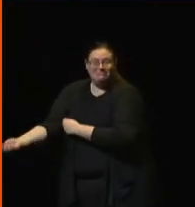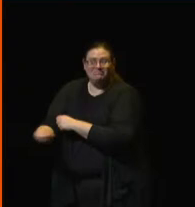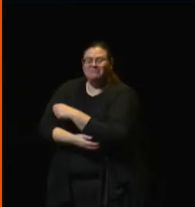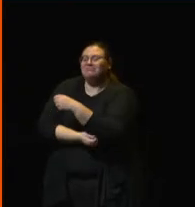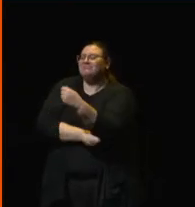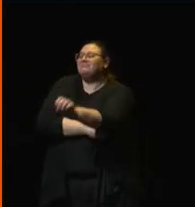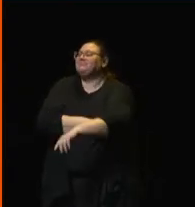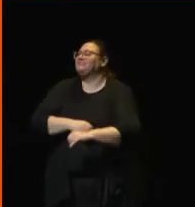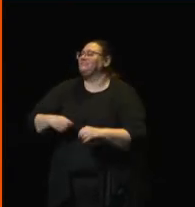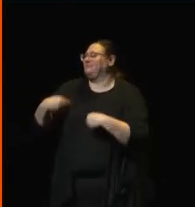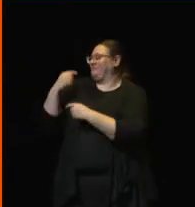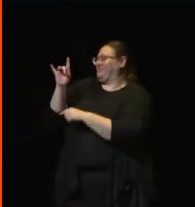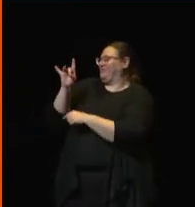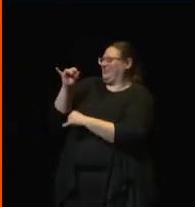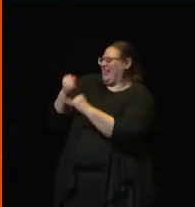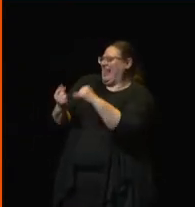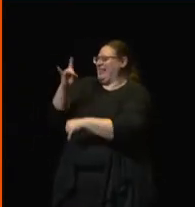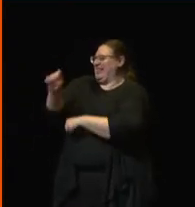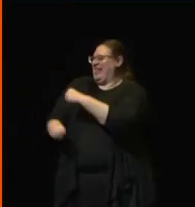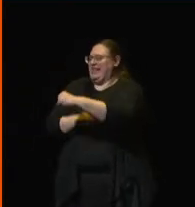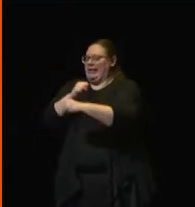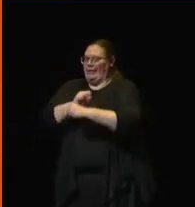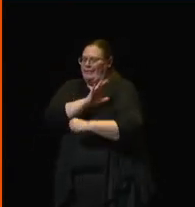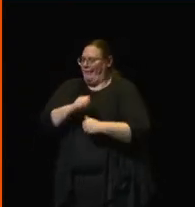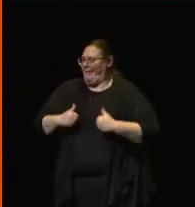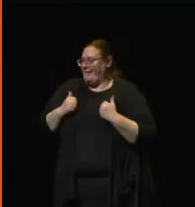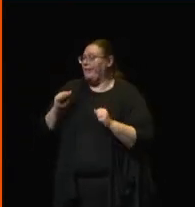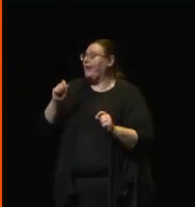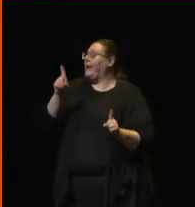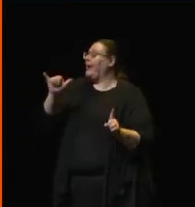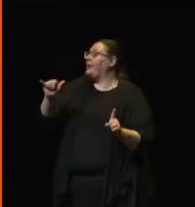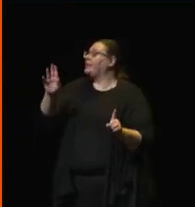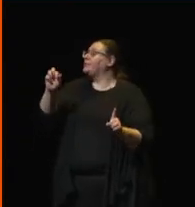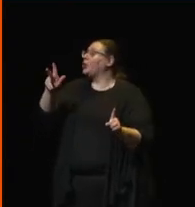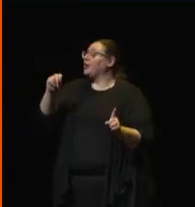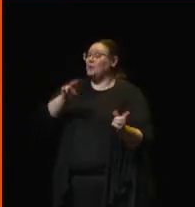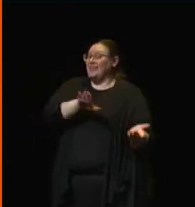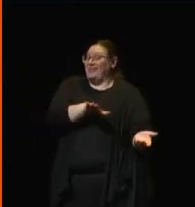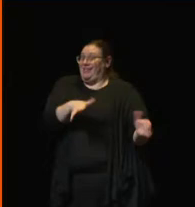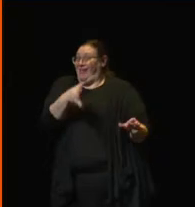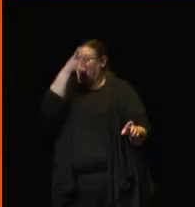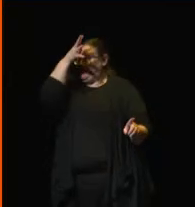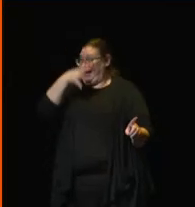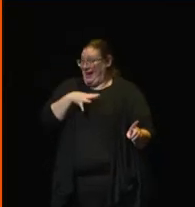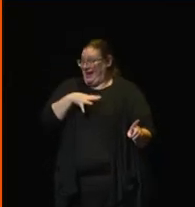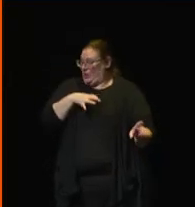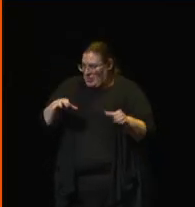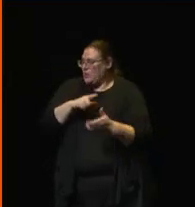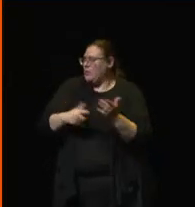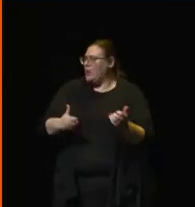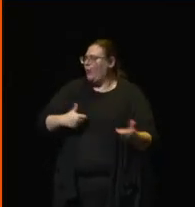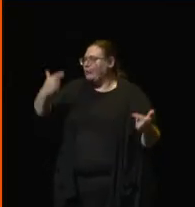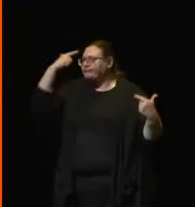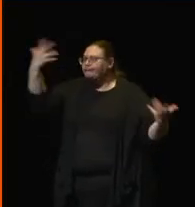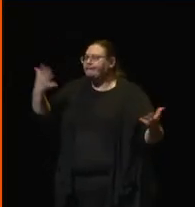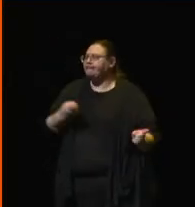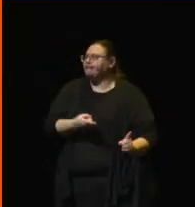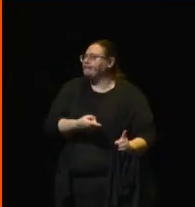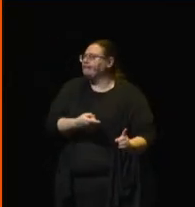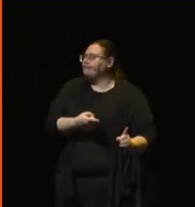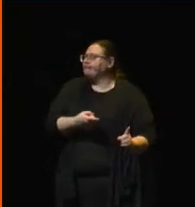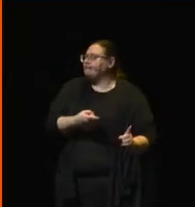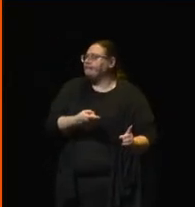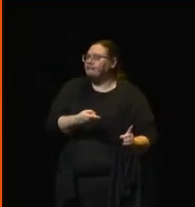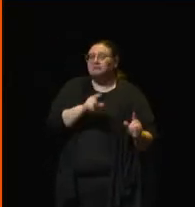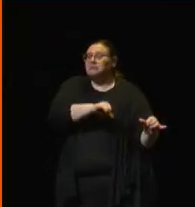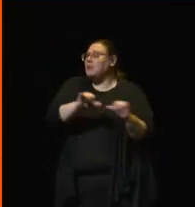In the last 8 years of his life, Ady Barkan was a dying man who did what he wanted. Like other people